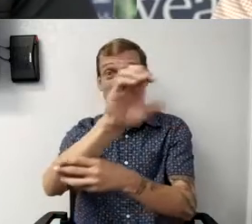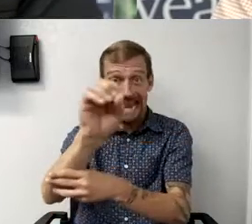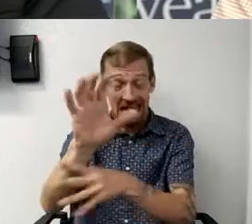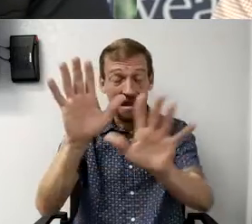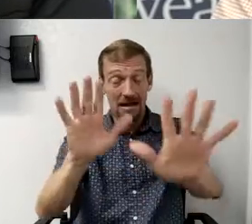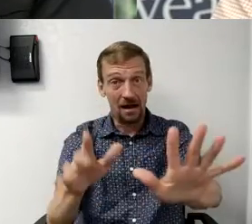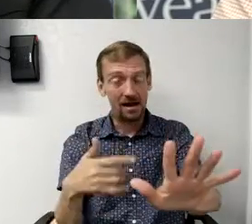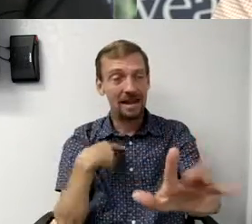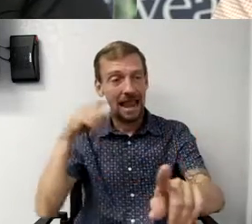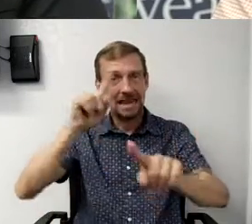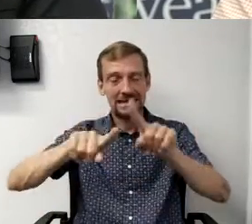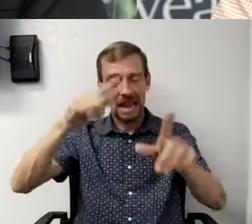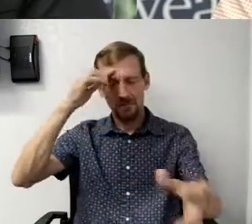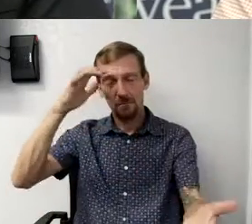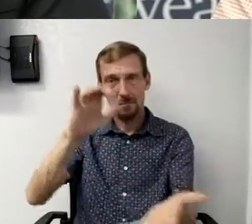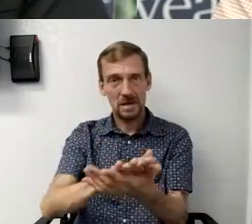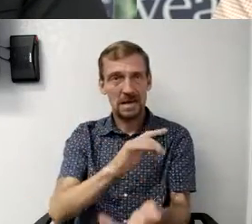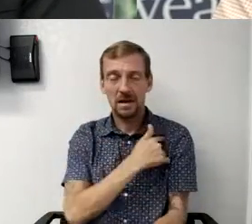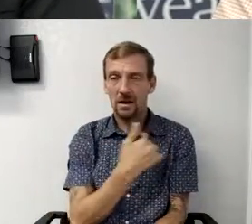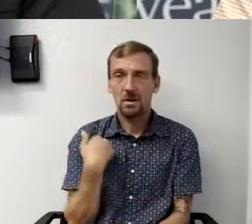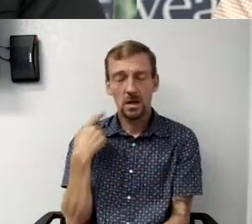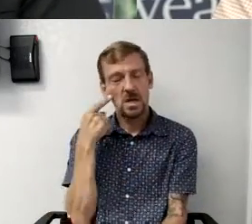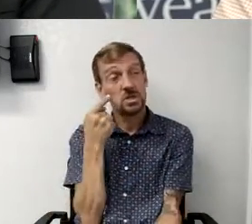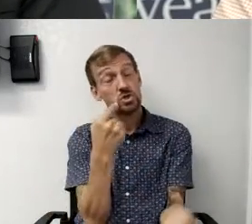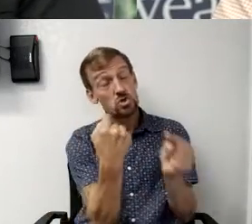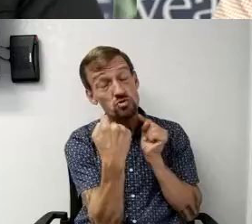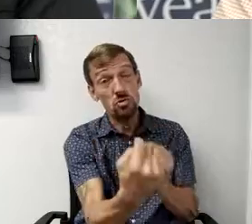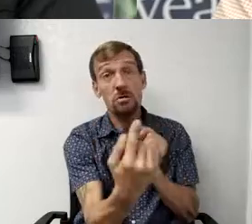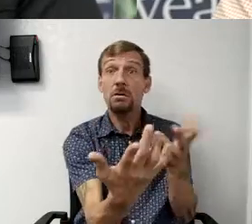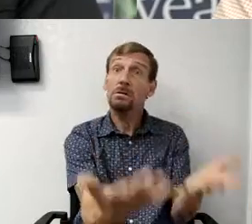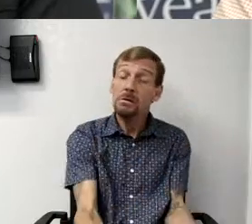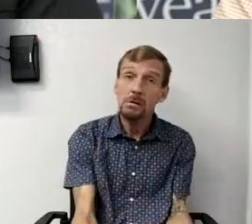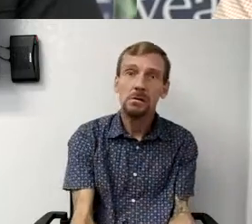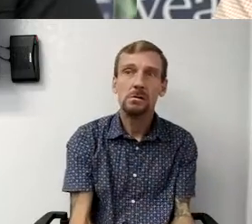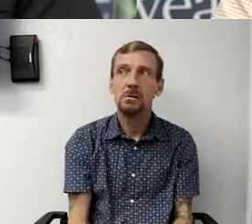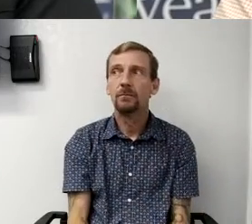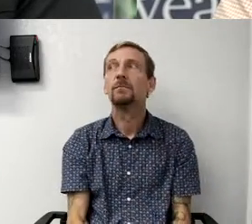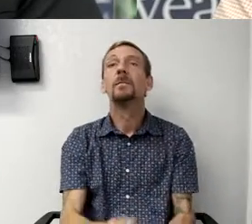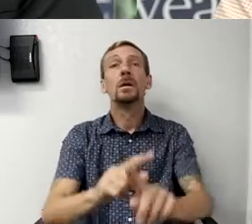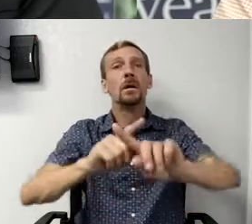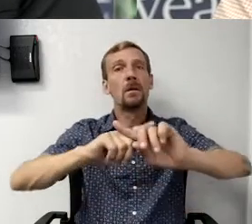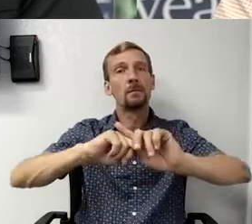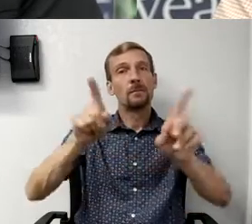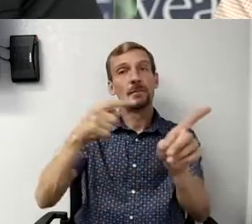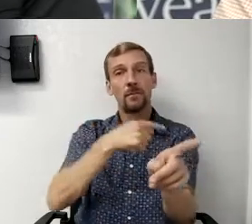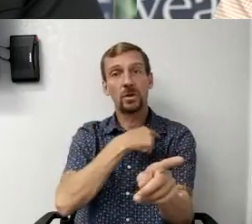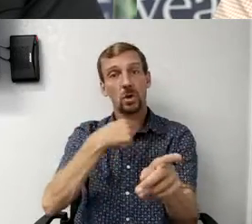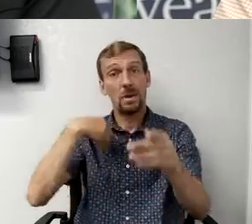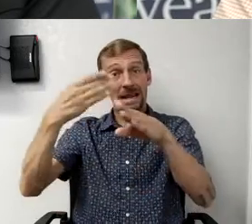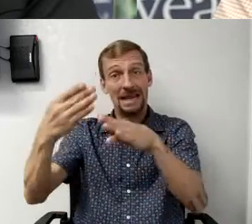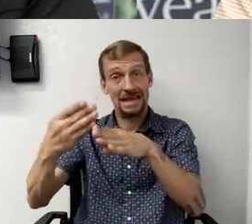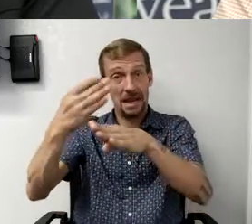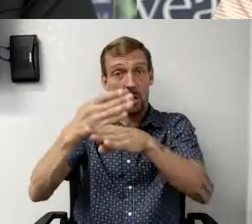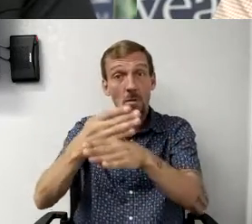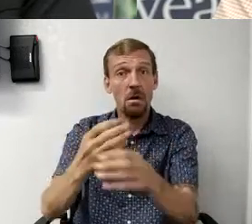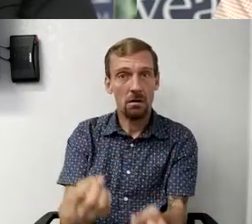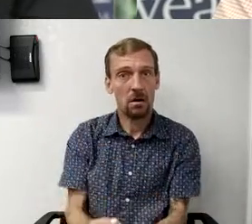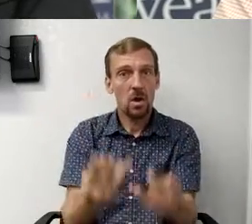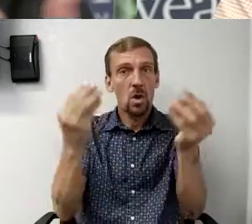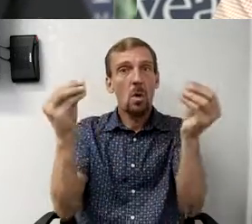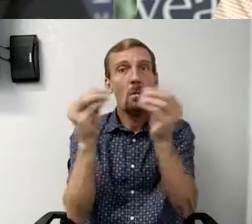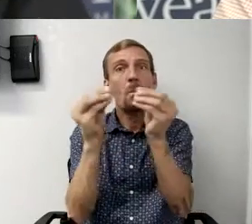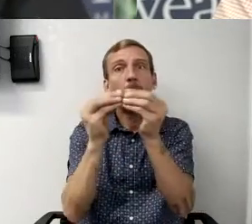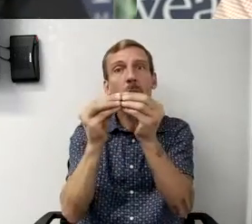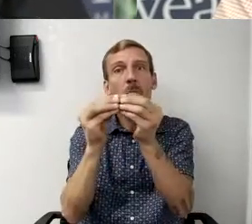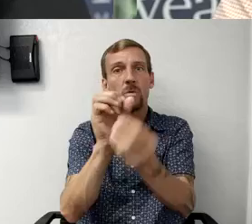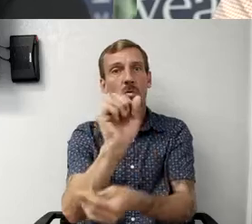for testing? I can't believe we're struggling. So they have, they increased our allocation, but to